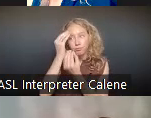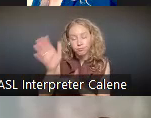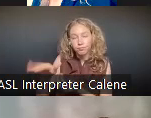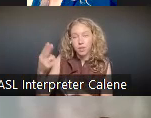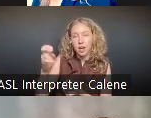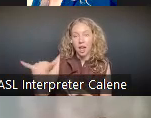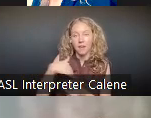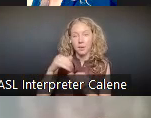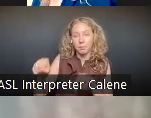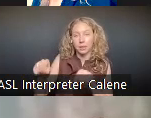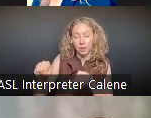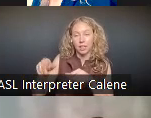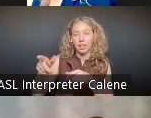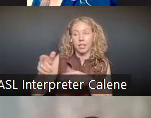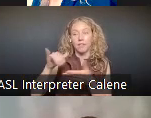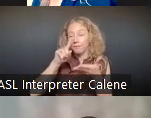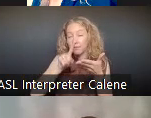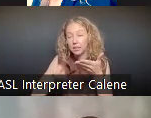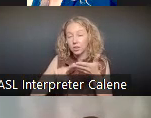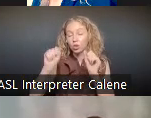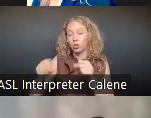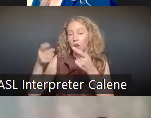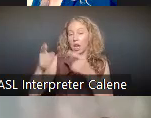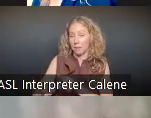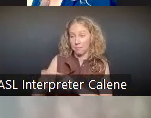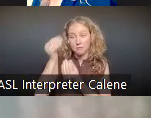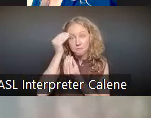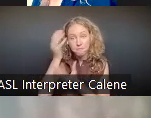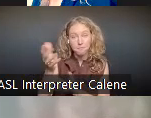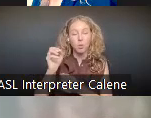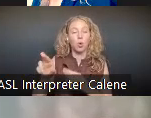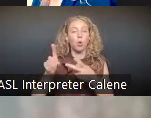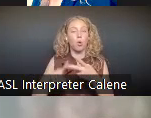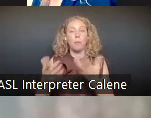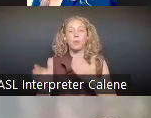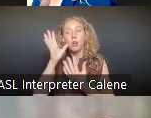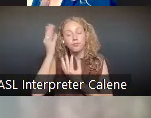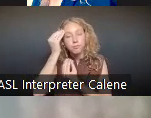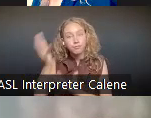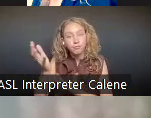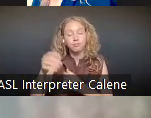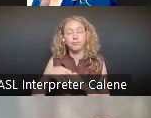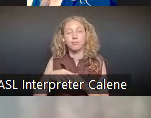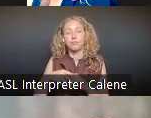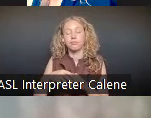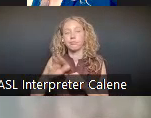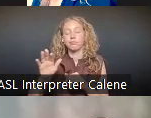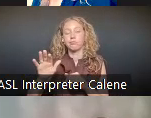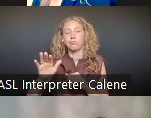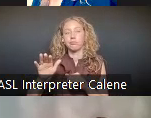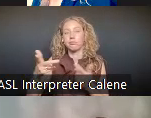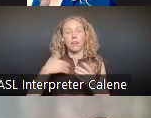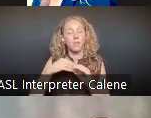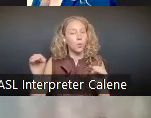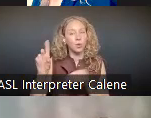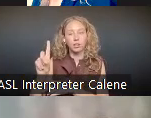there's a possibility that an investigation can occur, right? Or they might let them know that, there was no